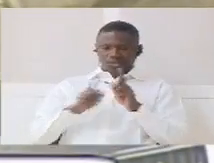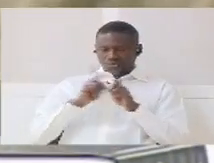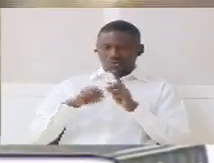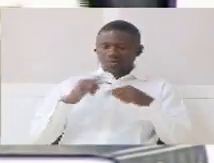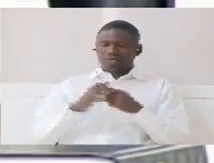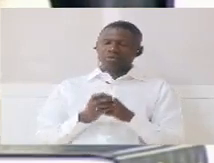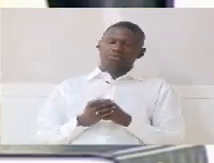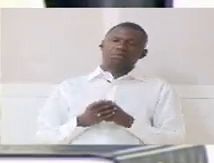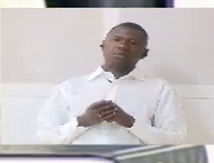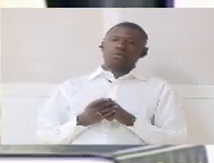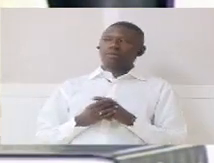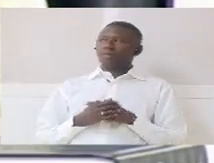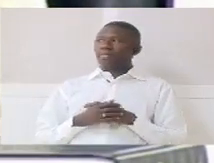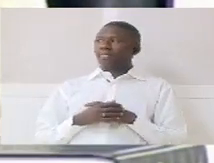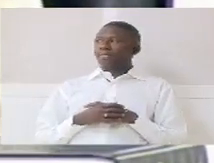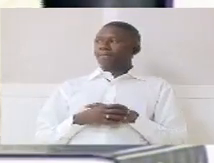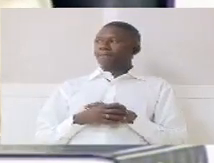alia la plano beset.